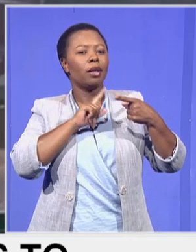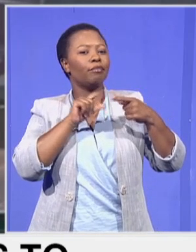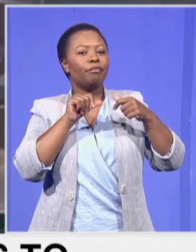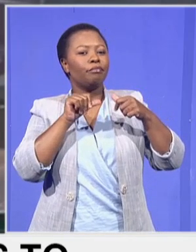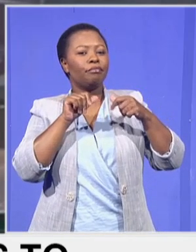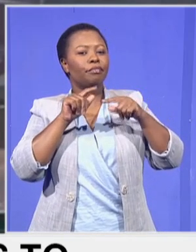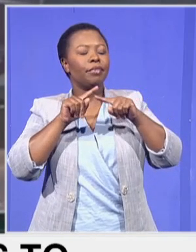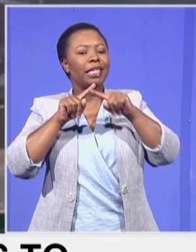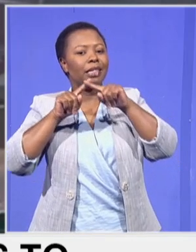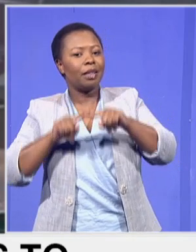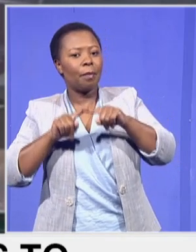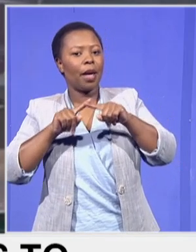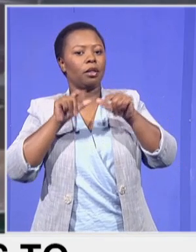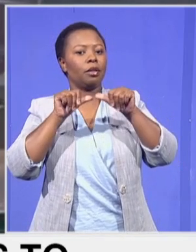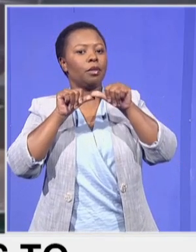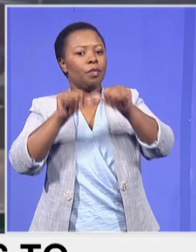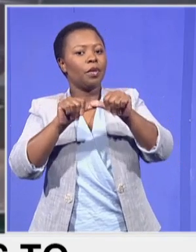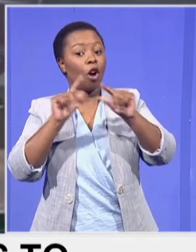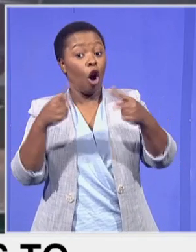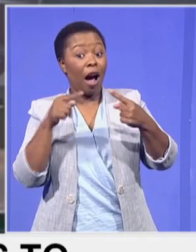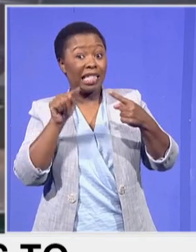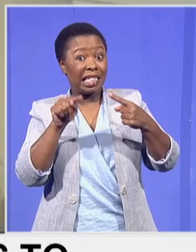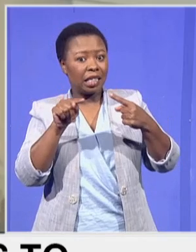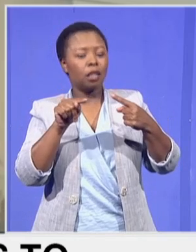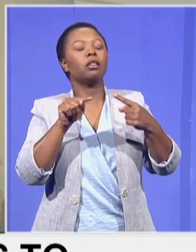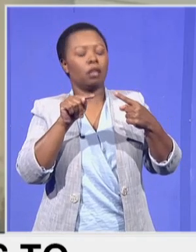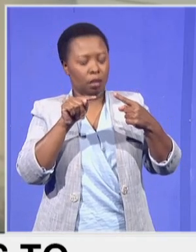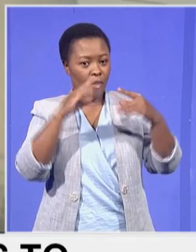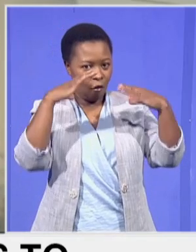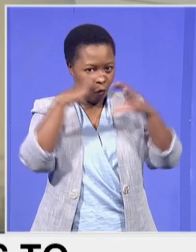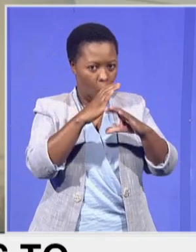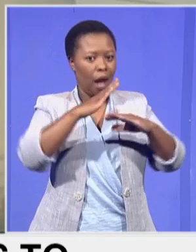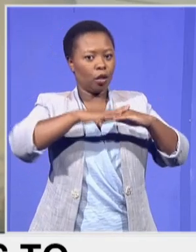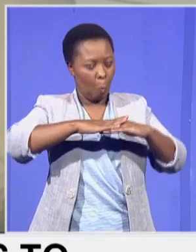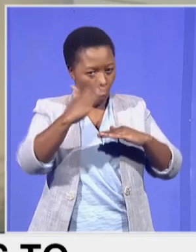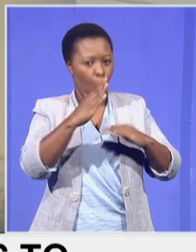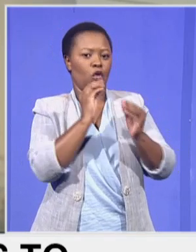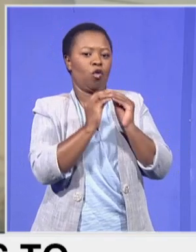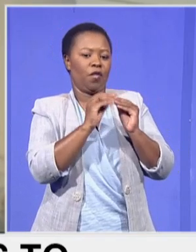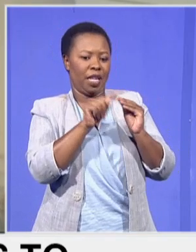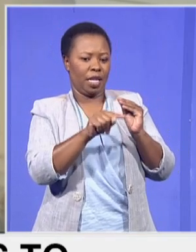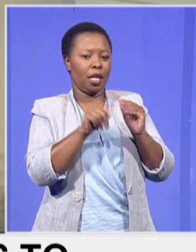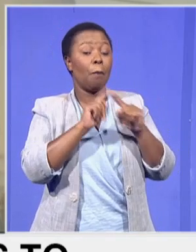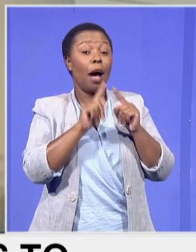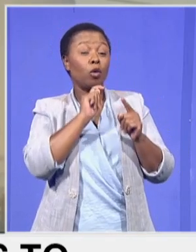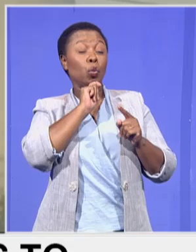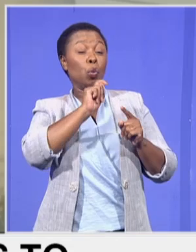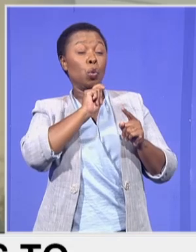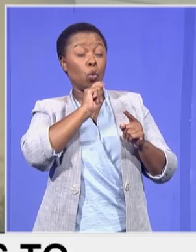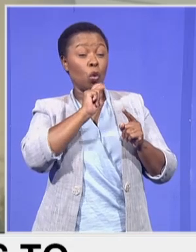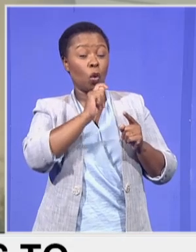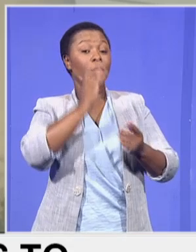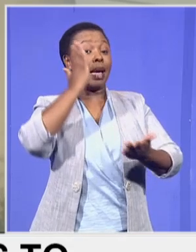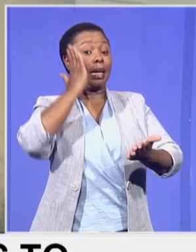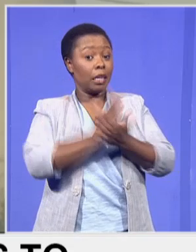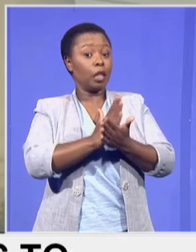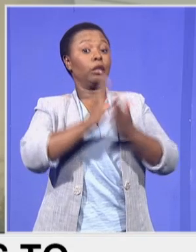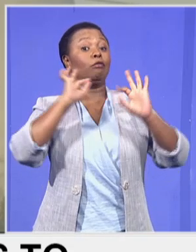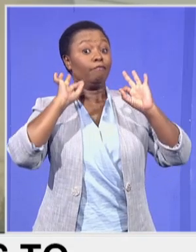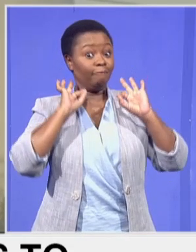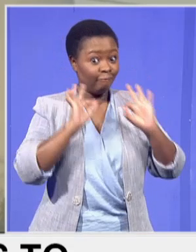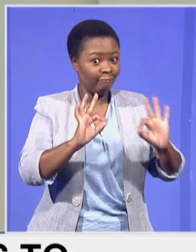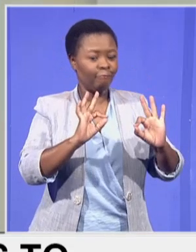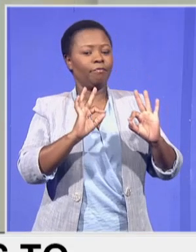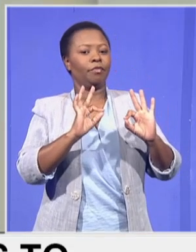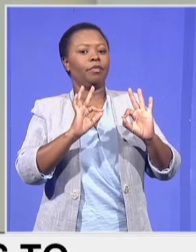currently experiencing on a large part of the fleet. But we can give no guarantees and certainty in terms of a